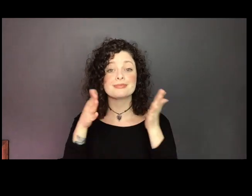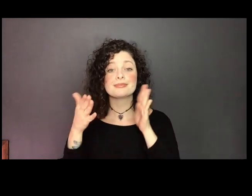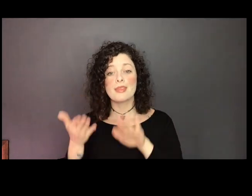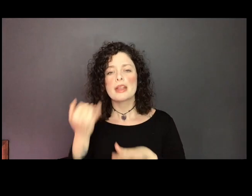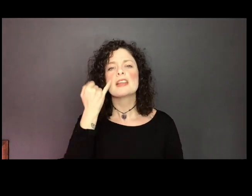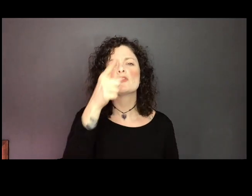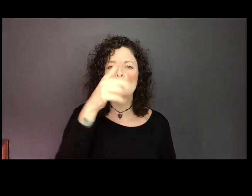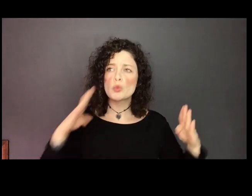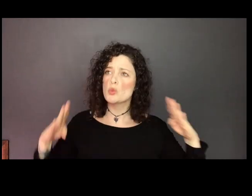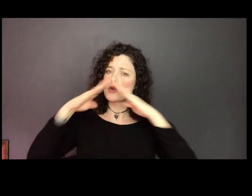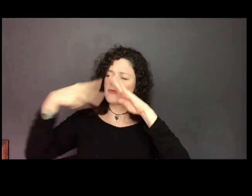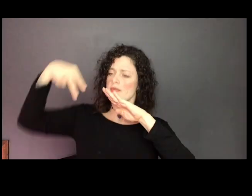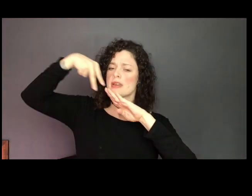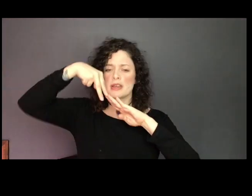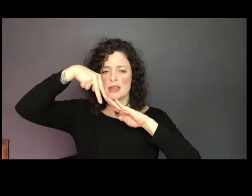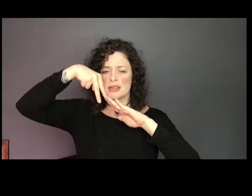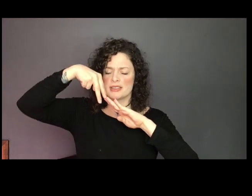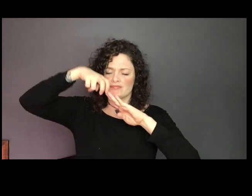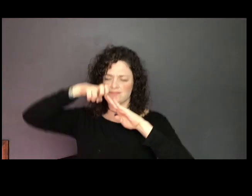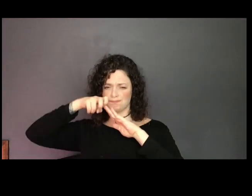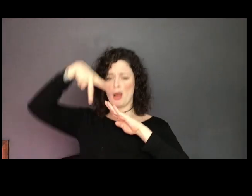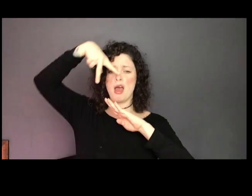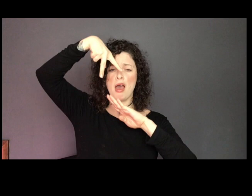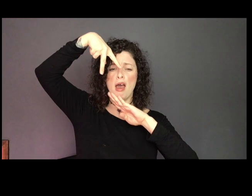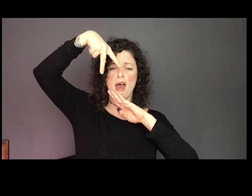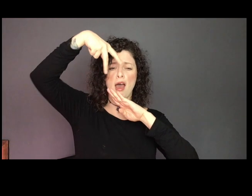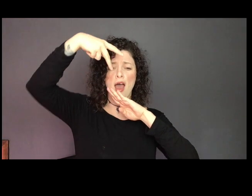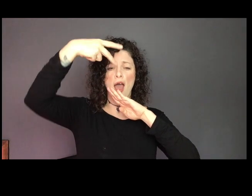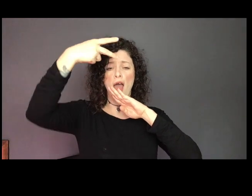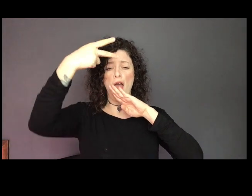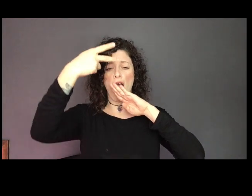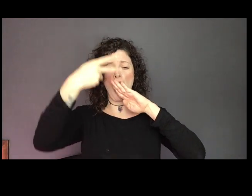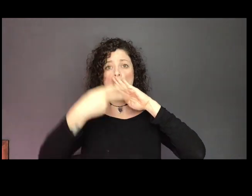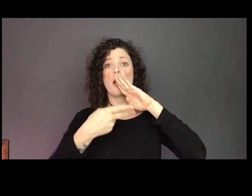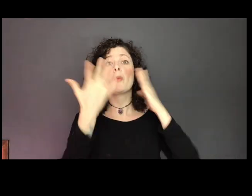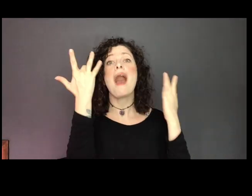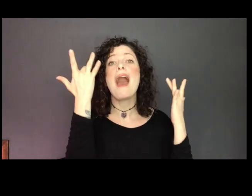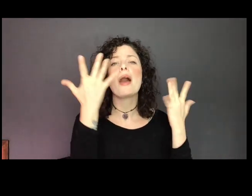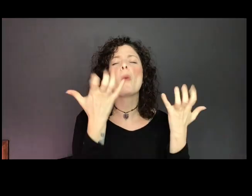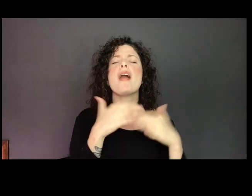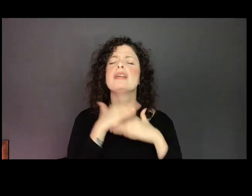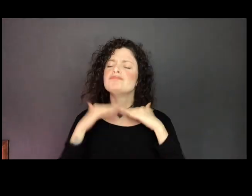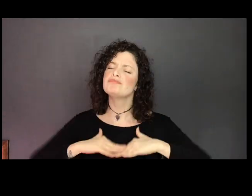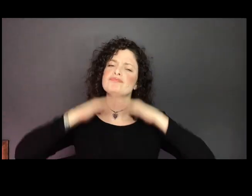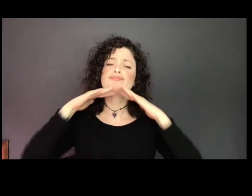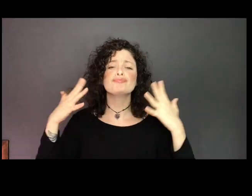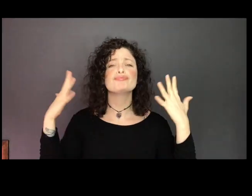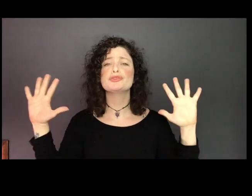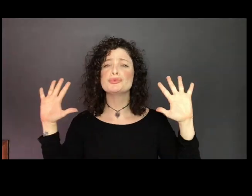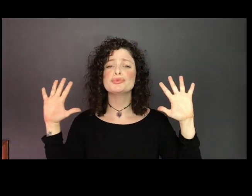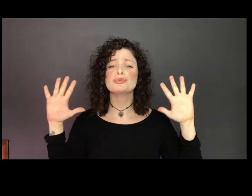die. If you're standing on a rooftop and you jump off of the building because you want